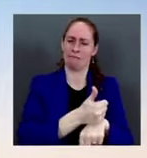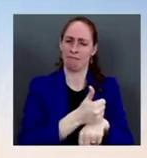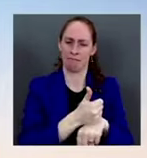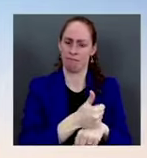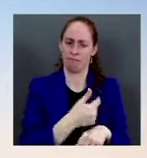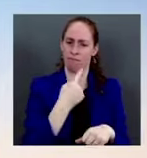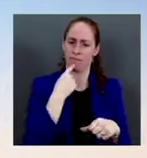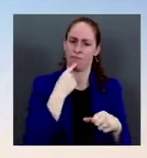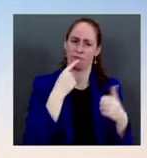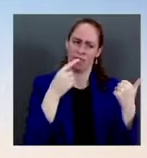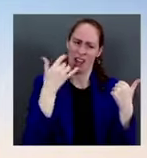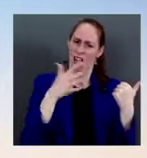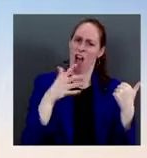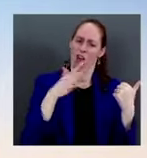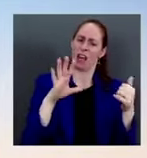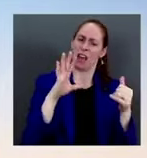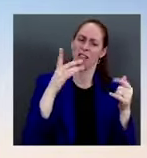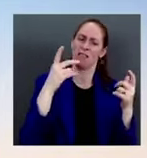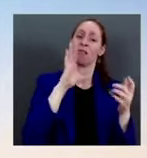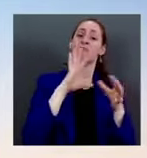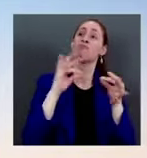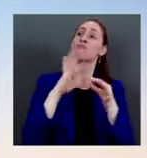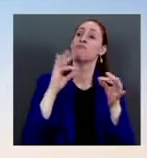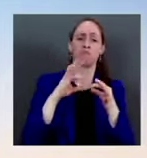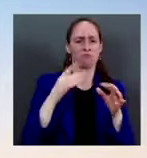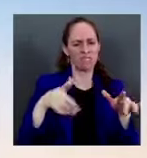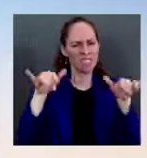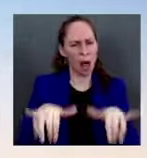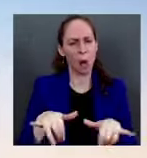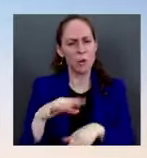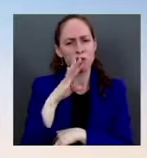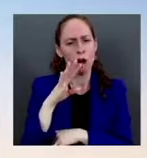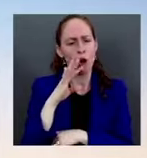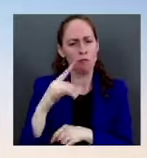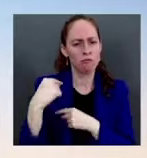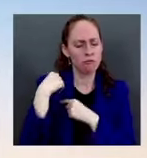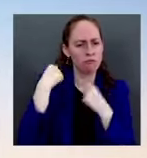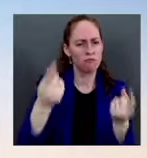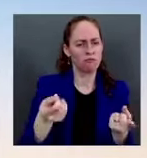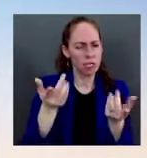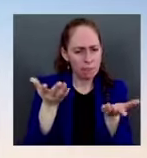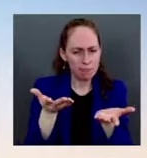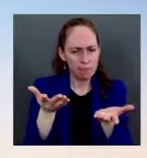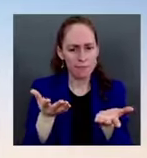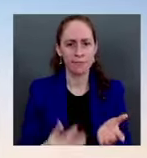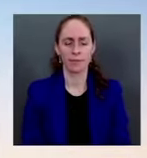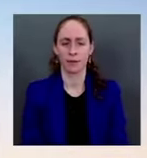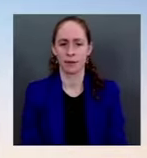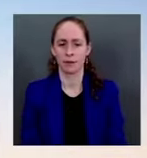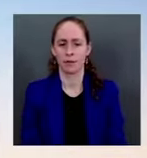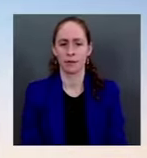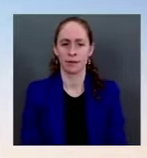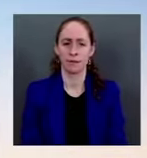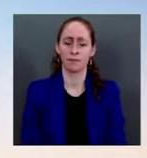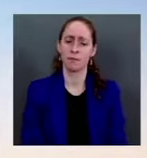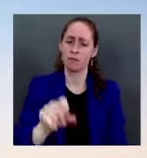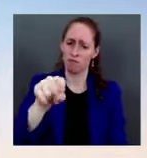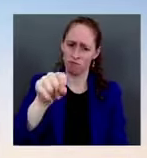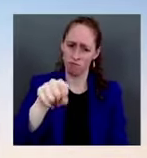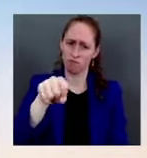Senator Manchin has been engaging with us over the course of time and months in good faith. I think the statement we put out on